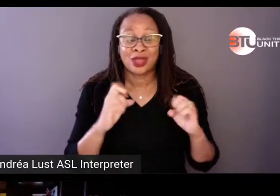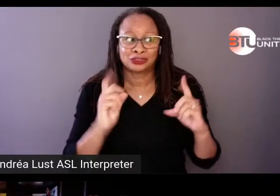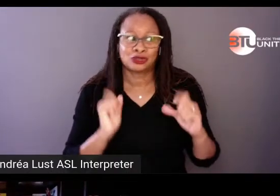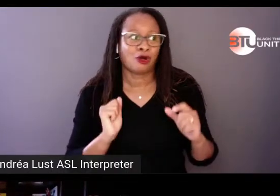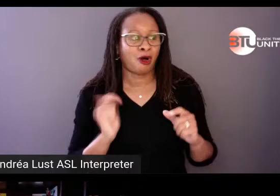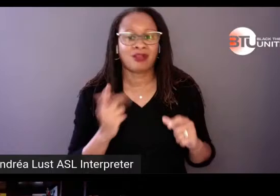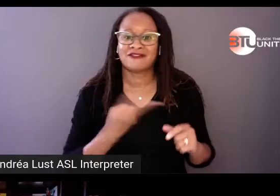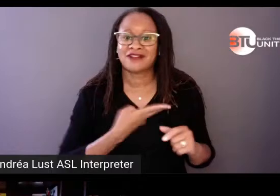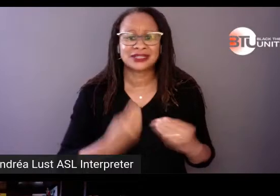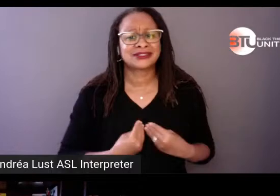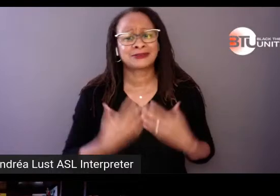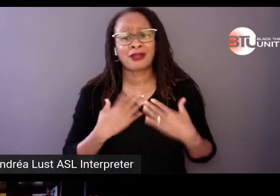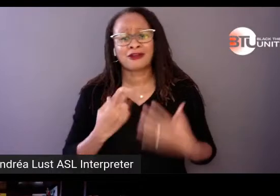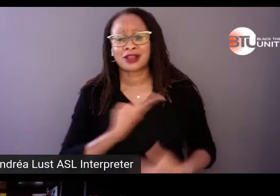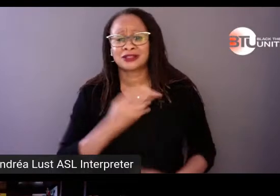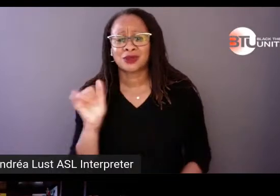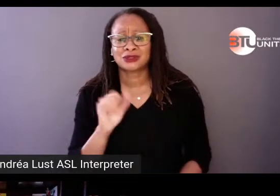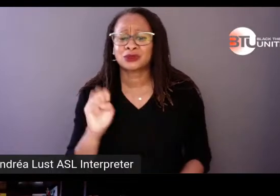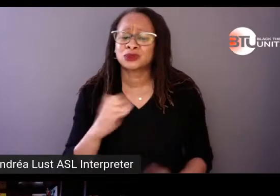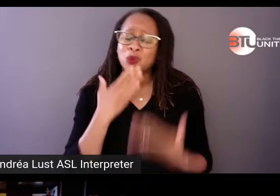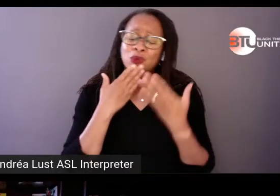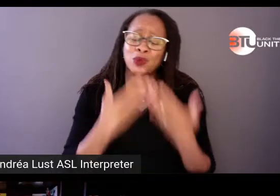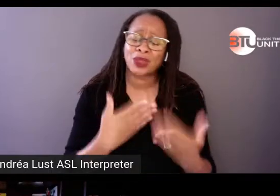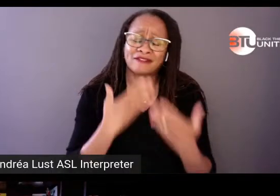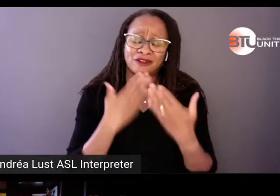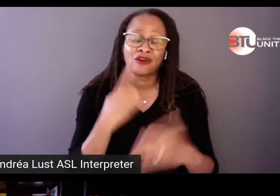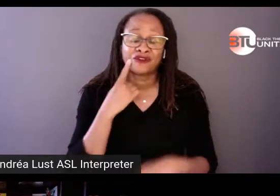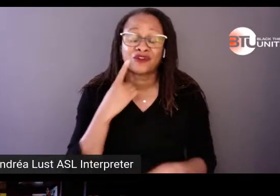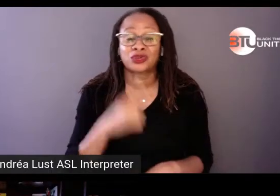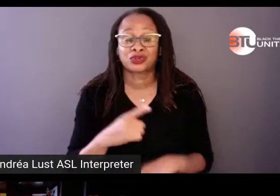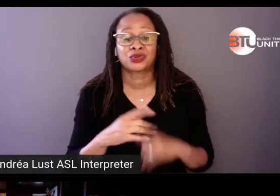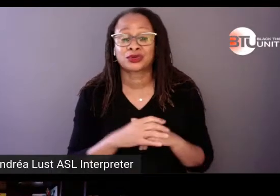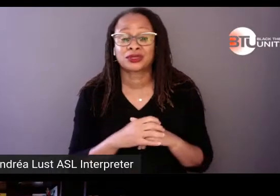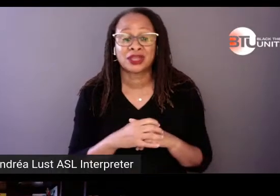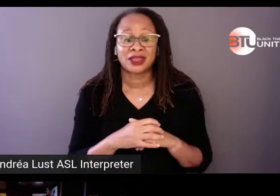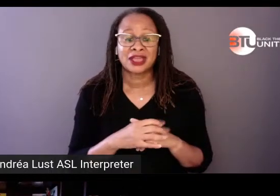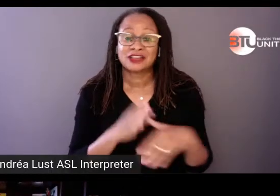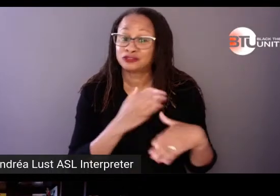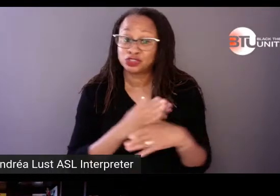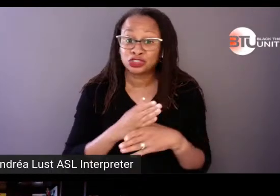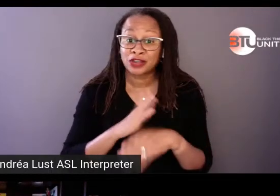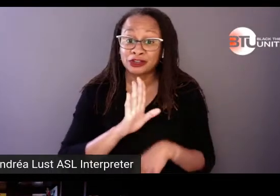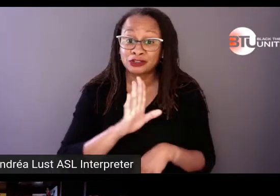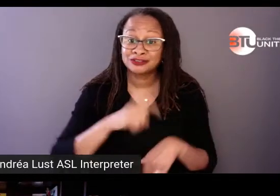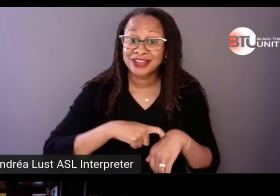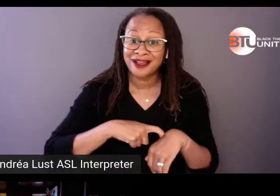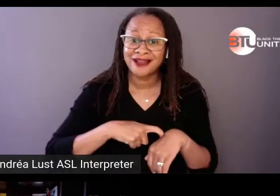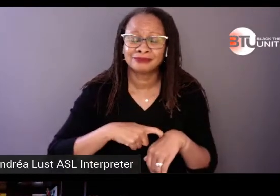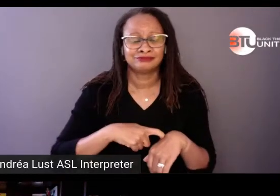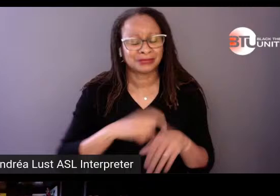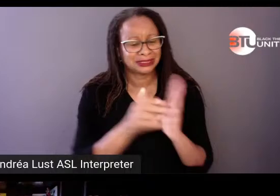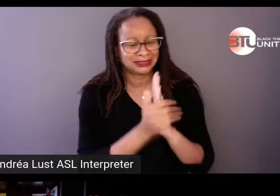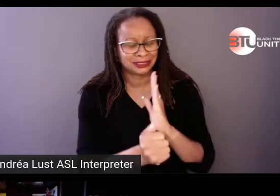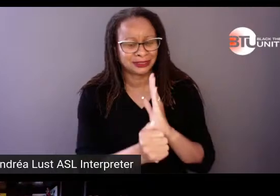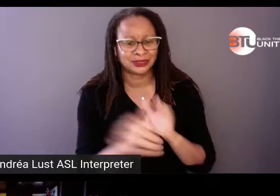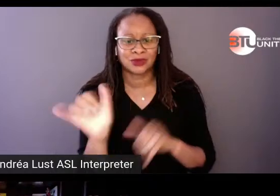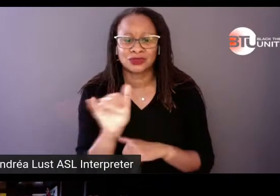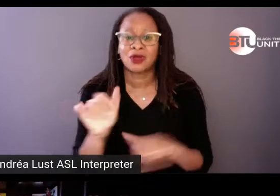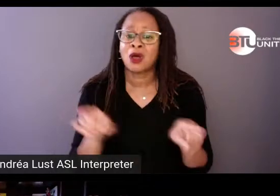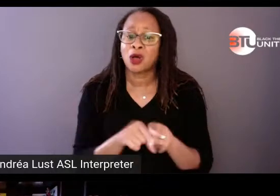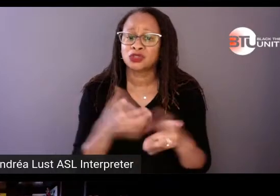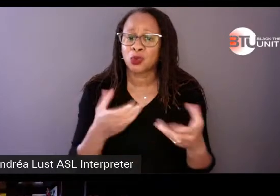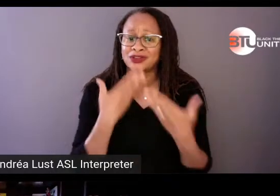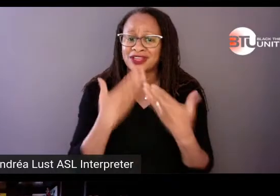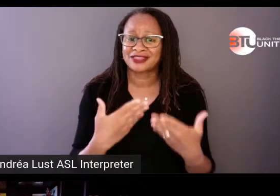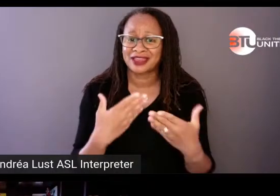and inspired us all. So we are so grateful for you for sharing your time and your expertise. I also want to thank